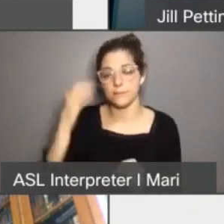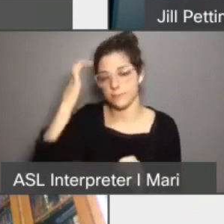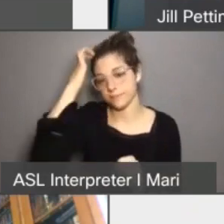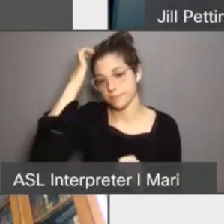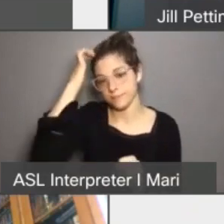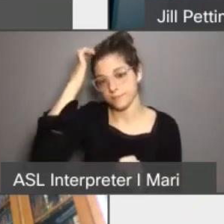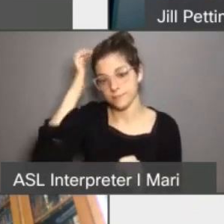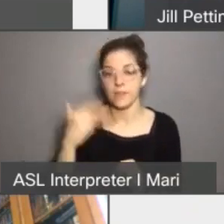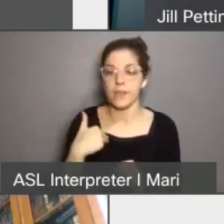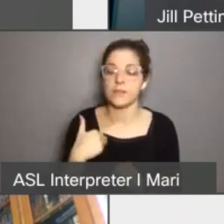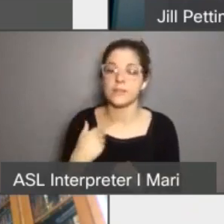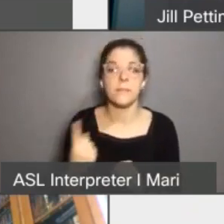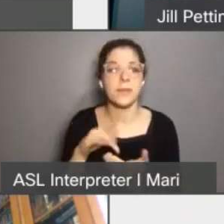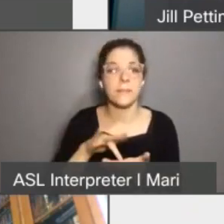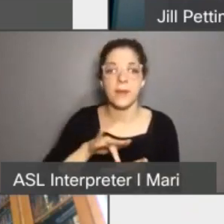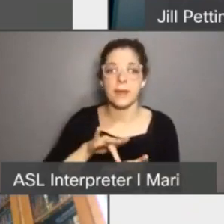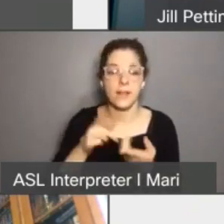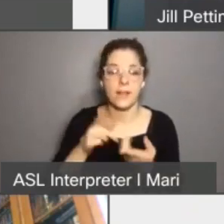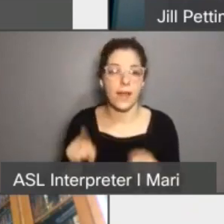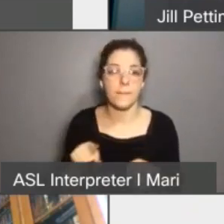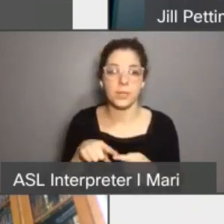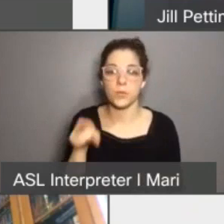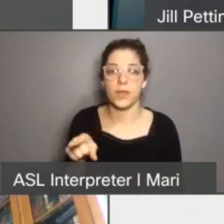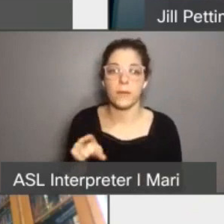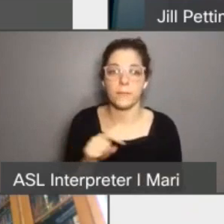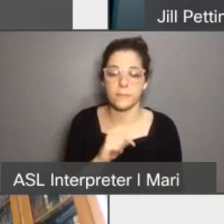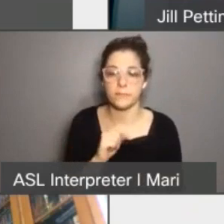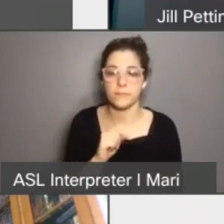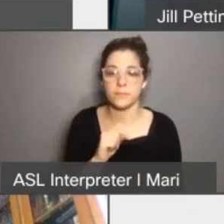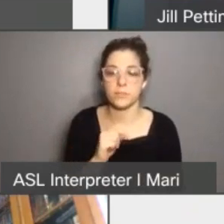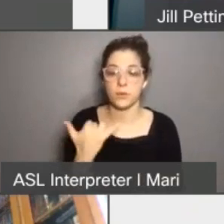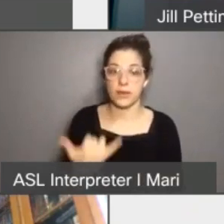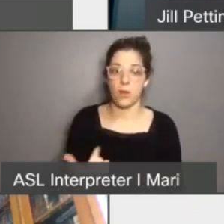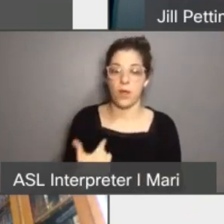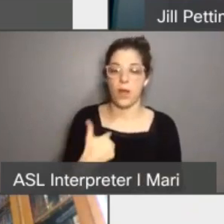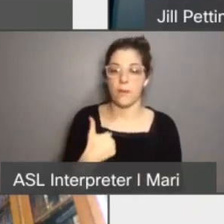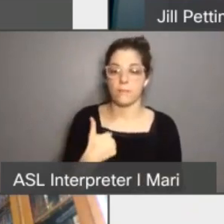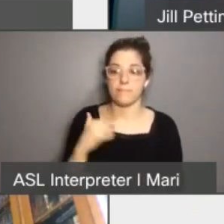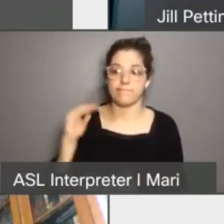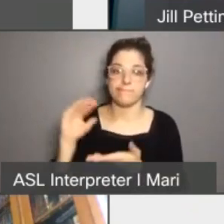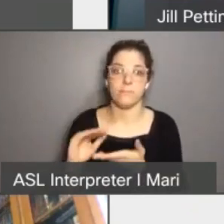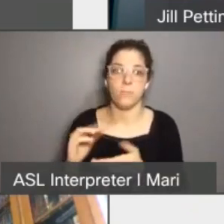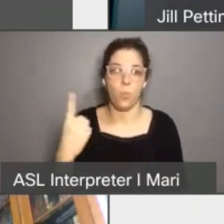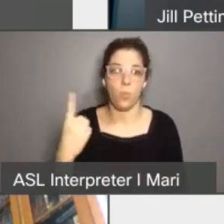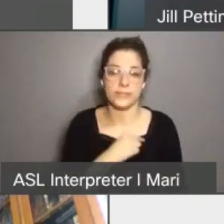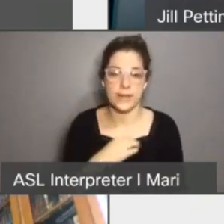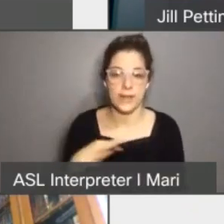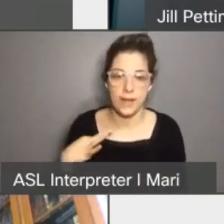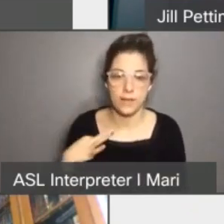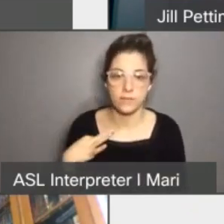they had something medically happen to them. So now I'm down to one staff,